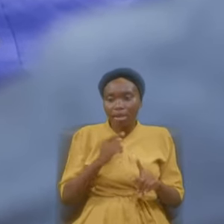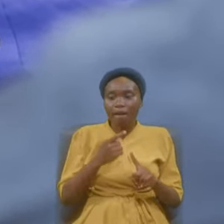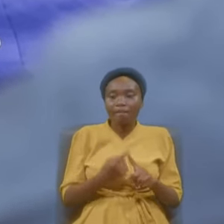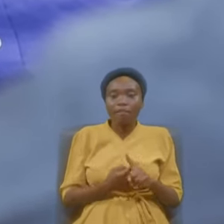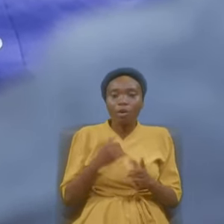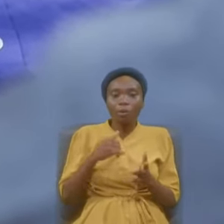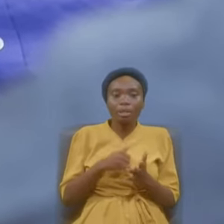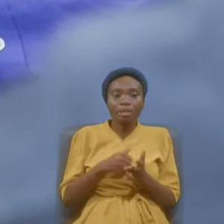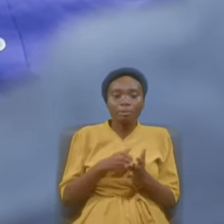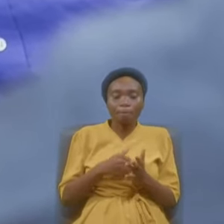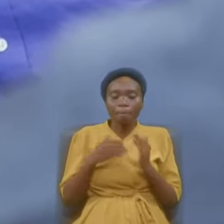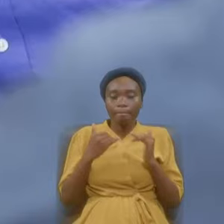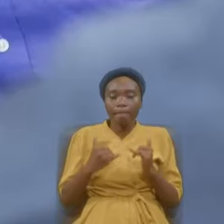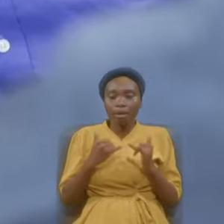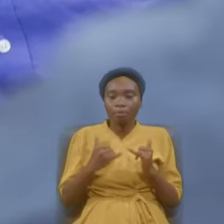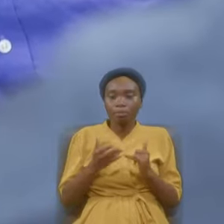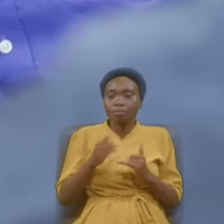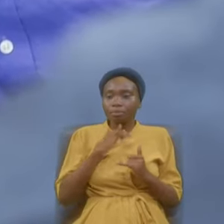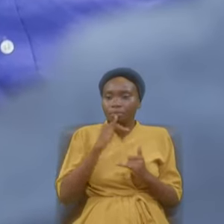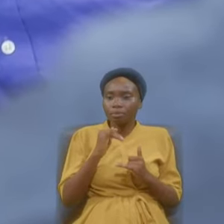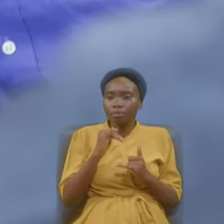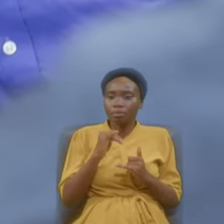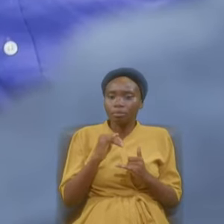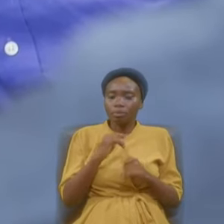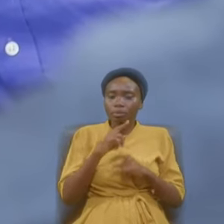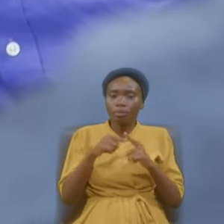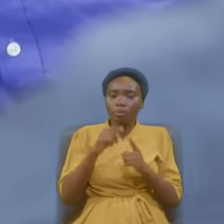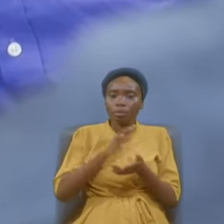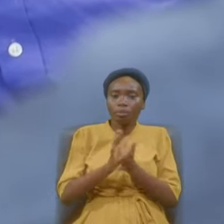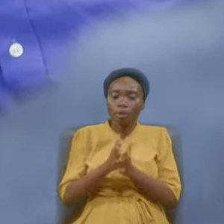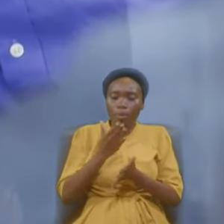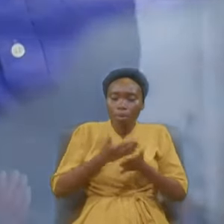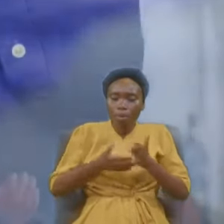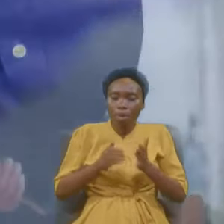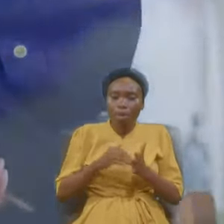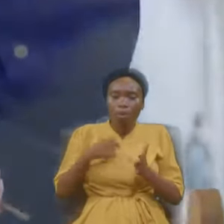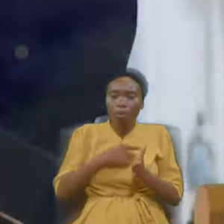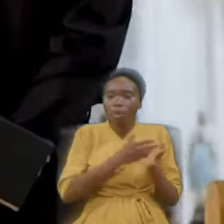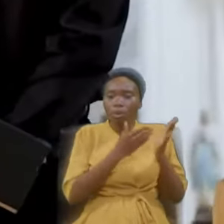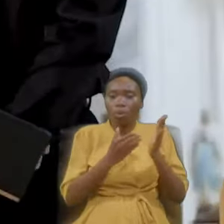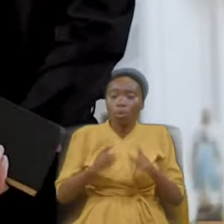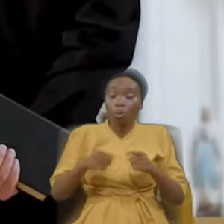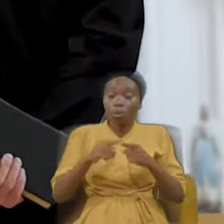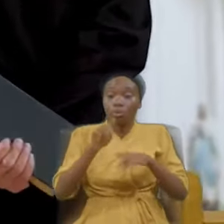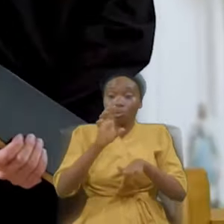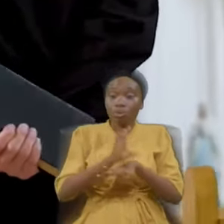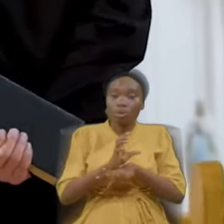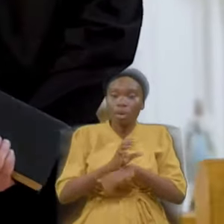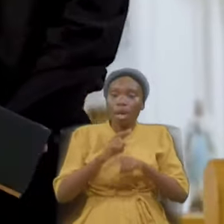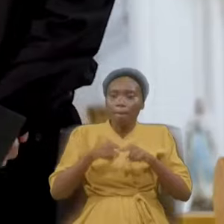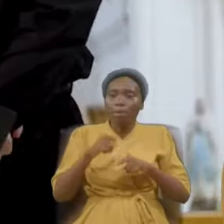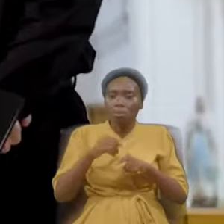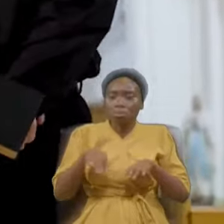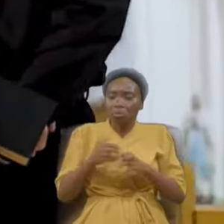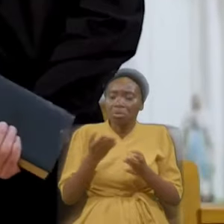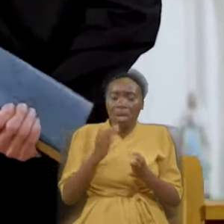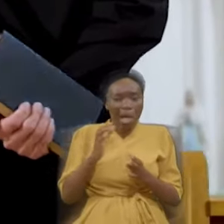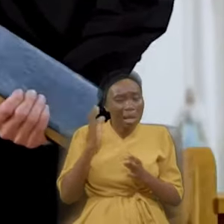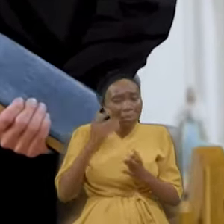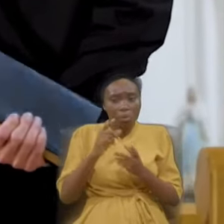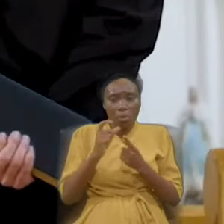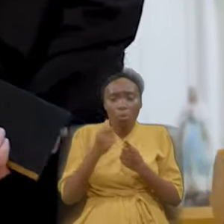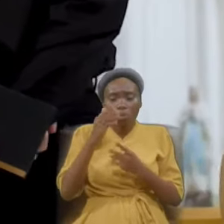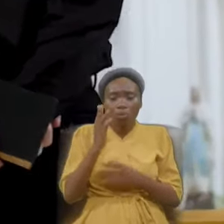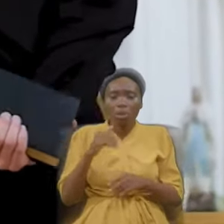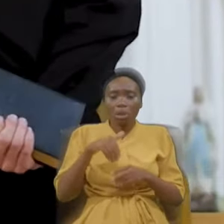from it. Now, if somebody has just become born again, and then you bring him to church, but even though they are hearing the word of God